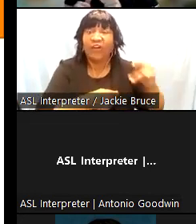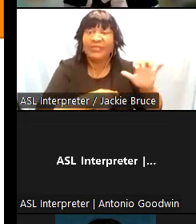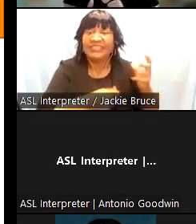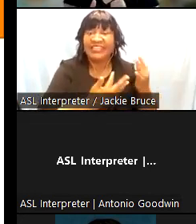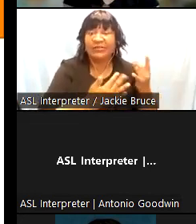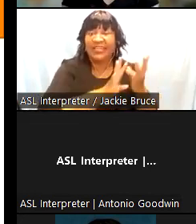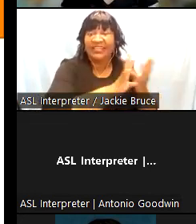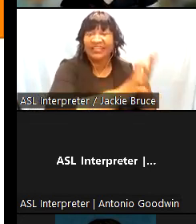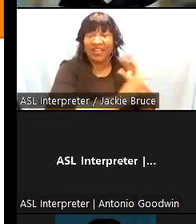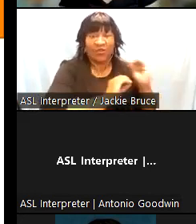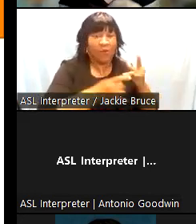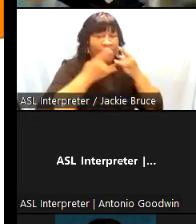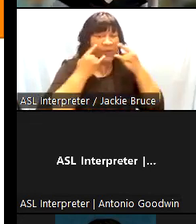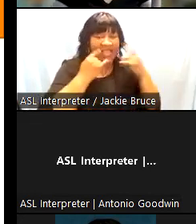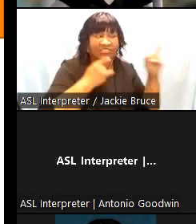wearing a mask with them.